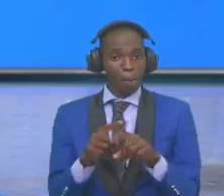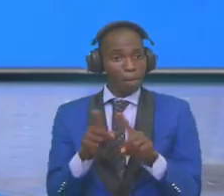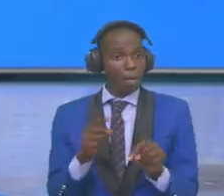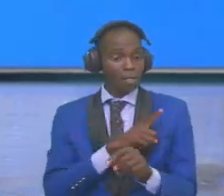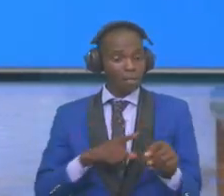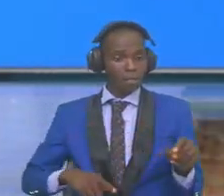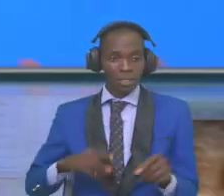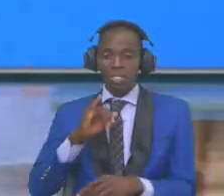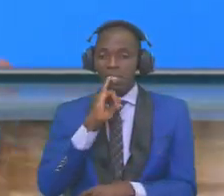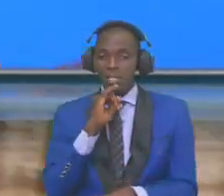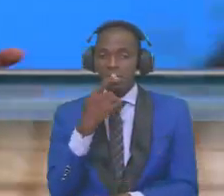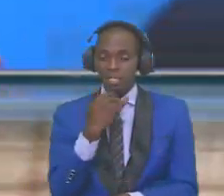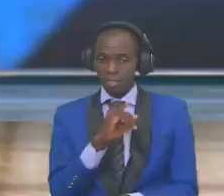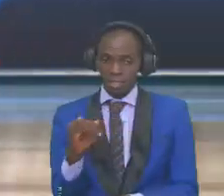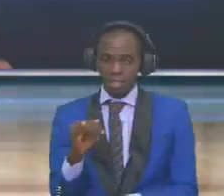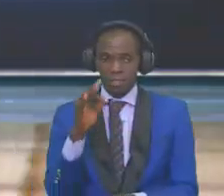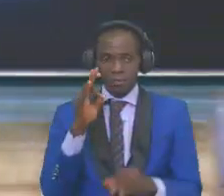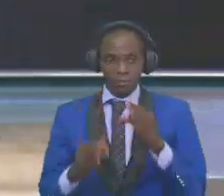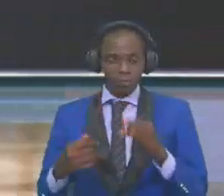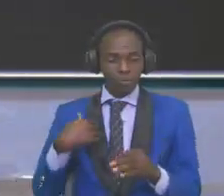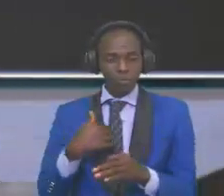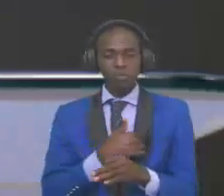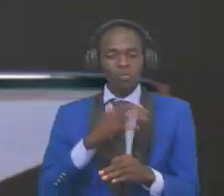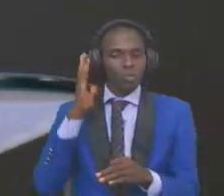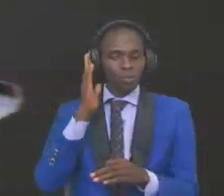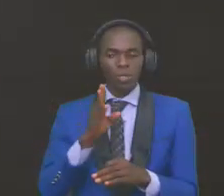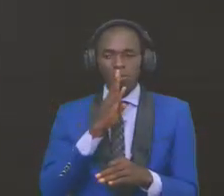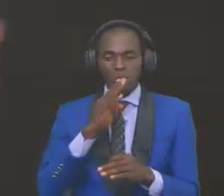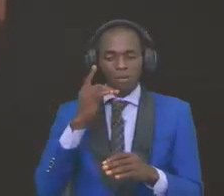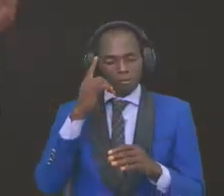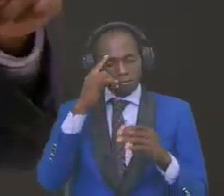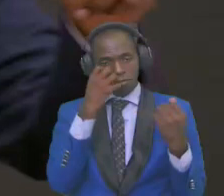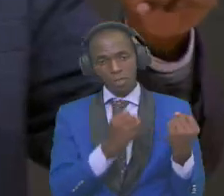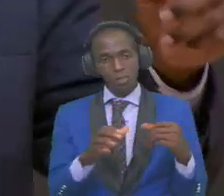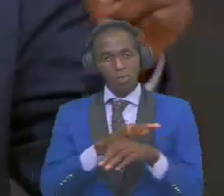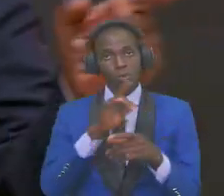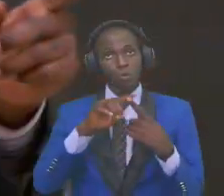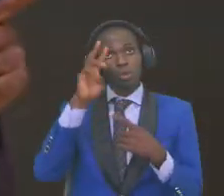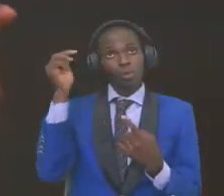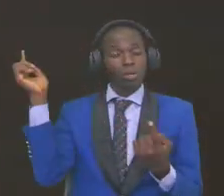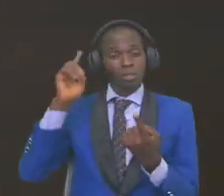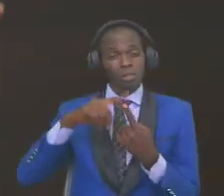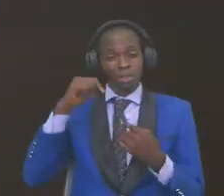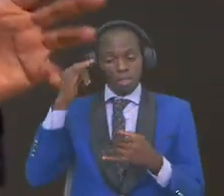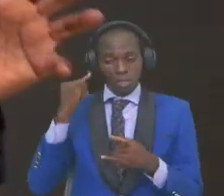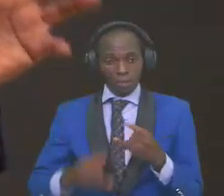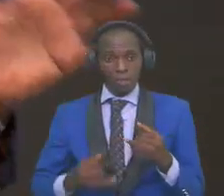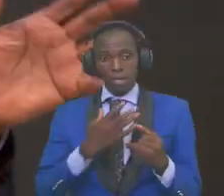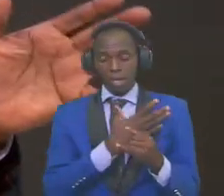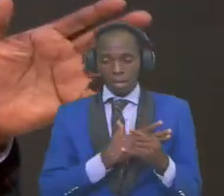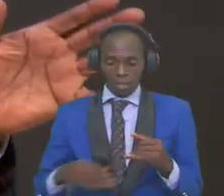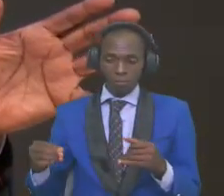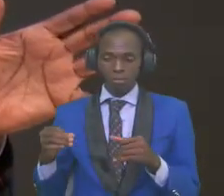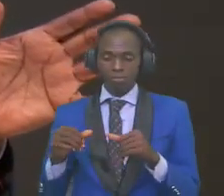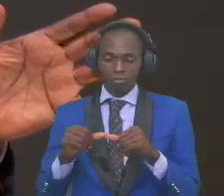that if we're going to be faithful to him until the end and remain part of